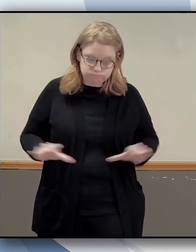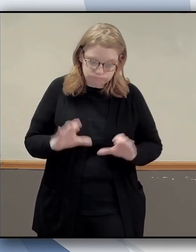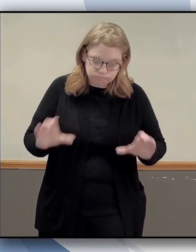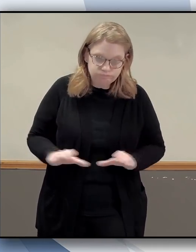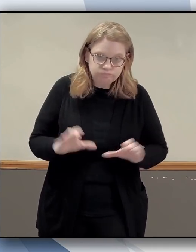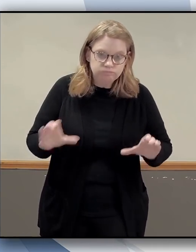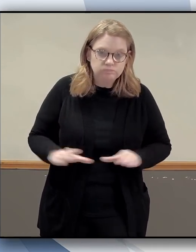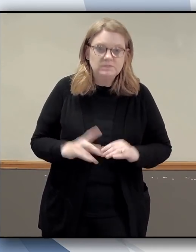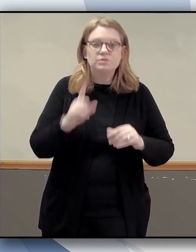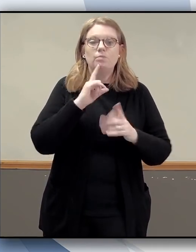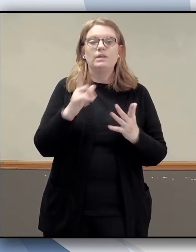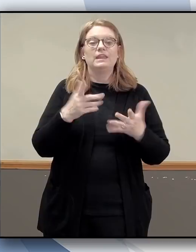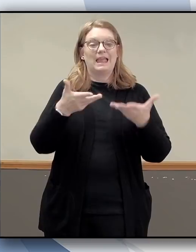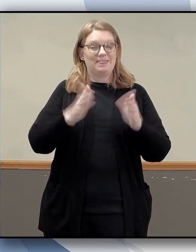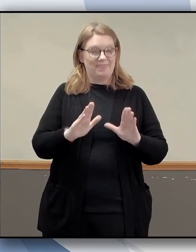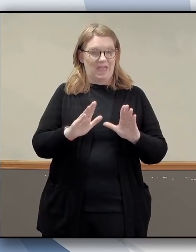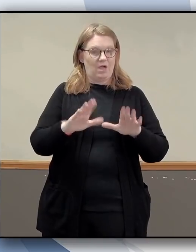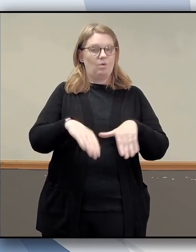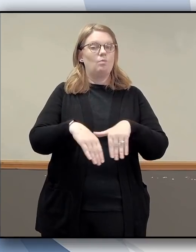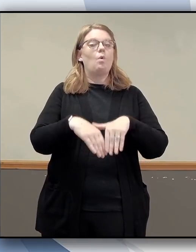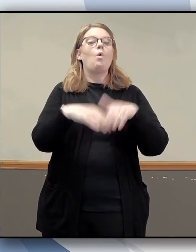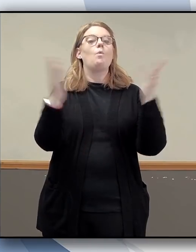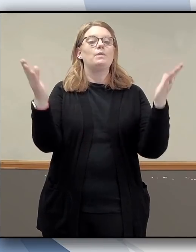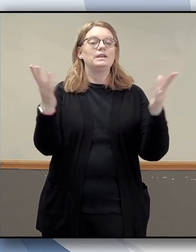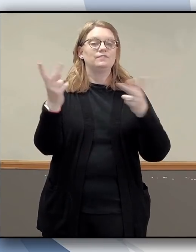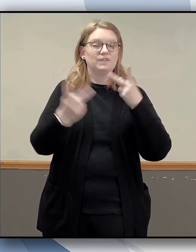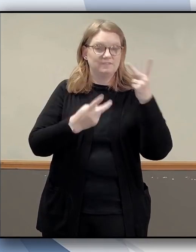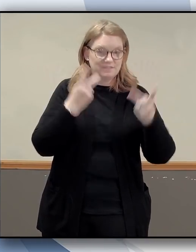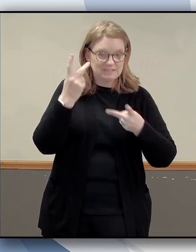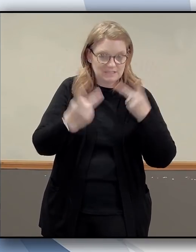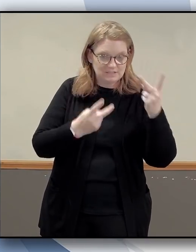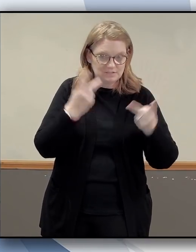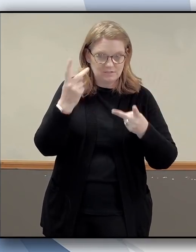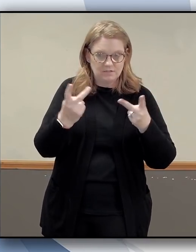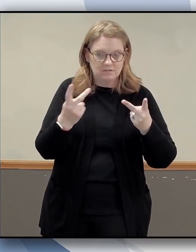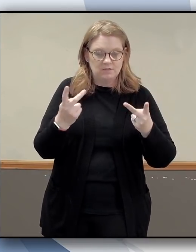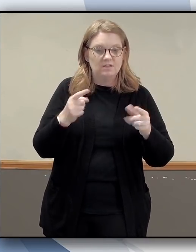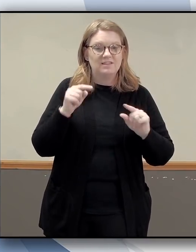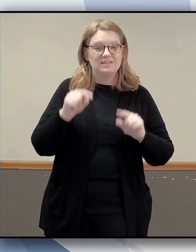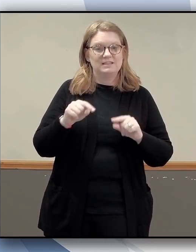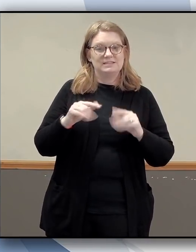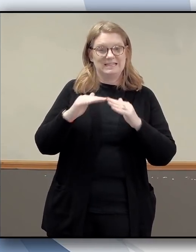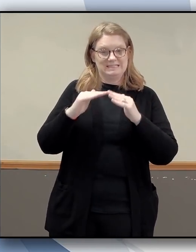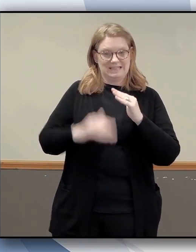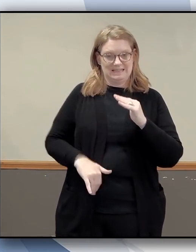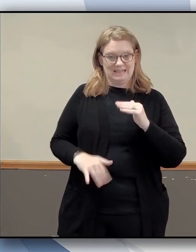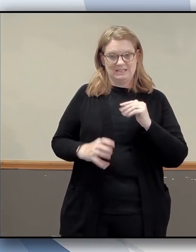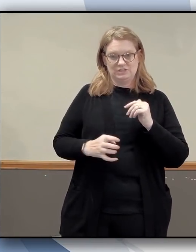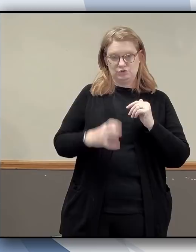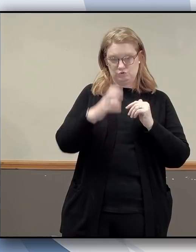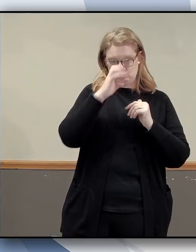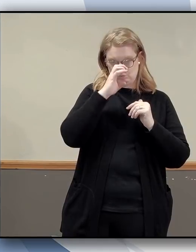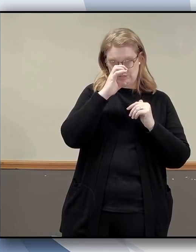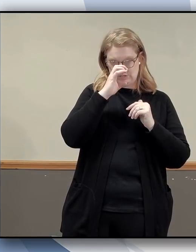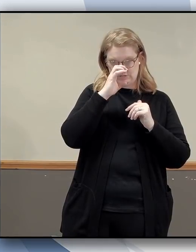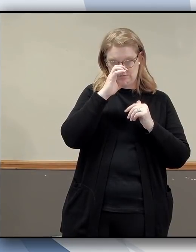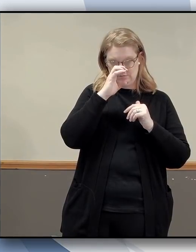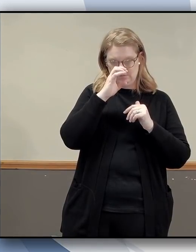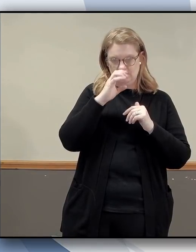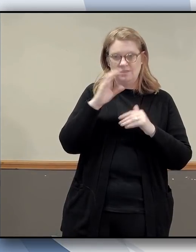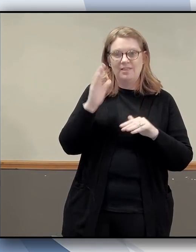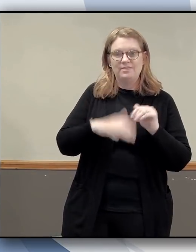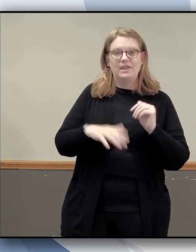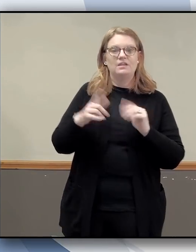current visitation and service guidance is far less stringent than the new mandates from the federal